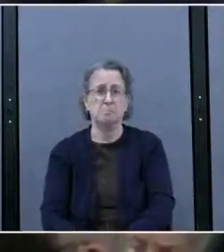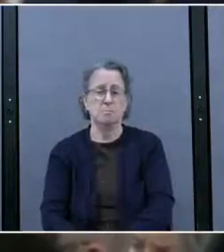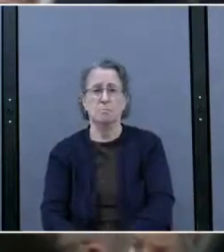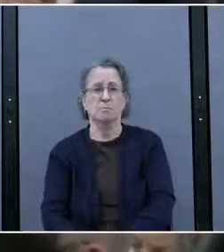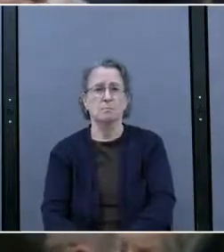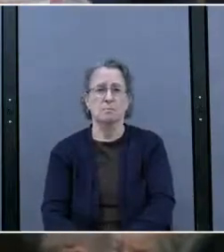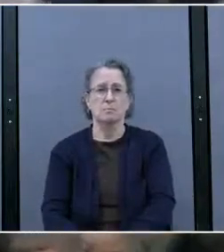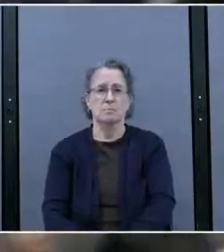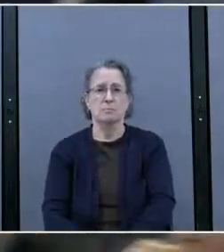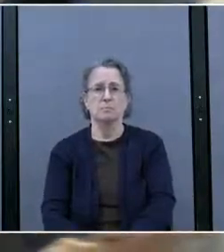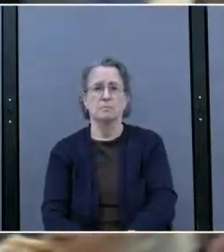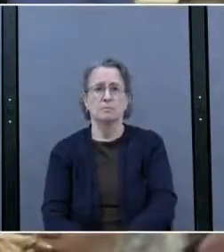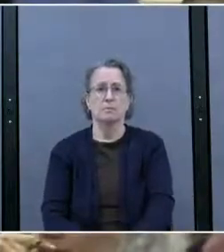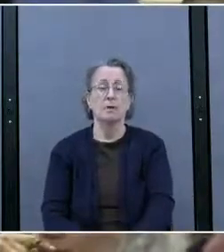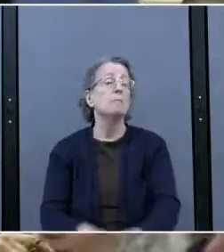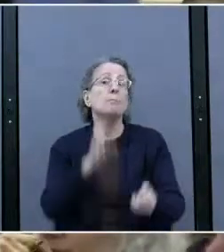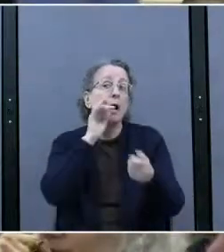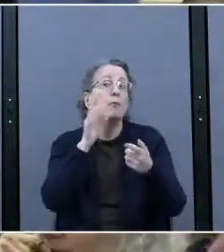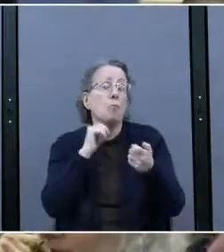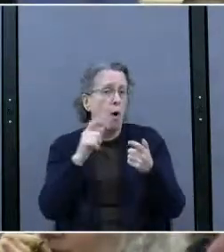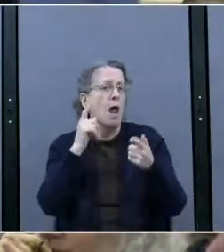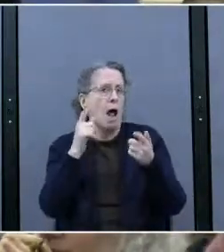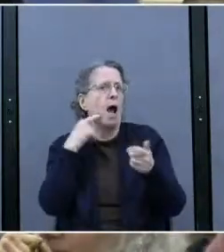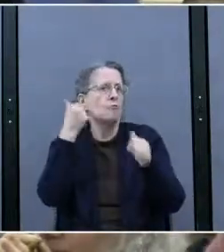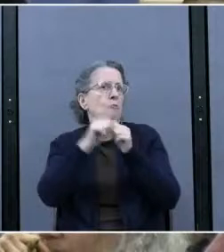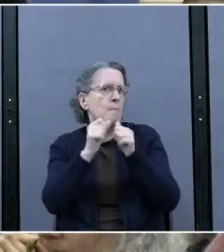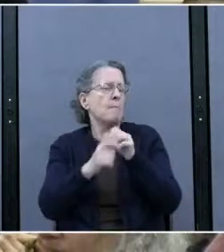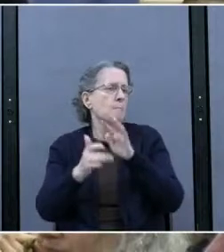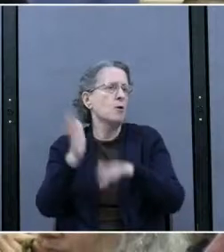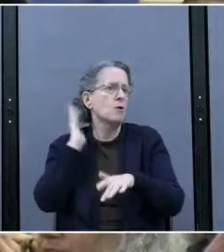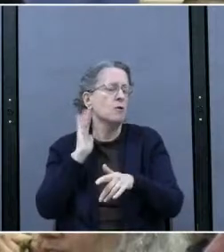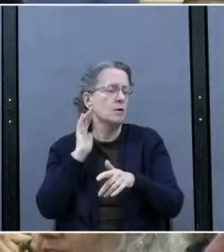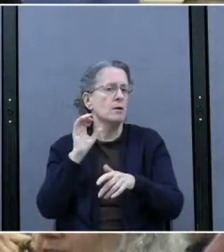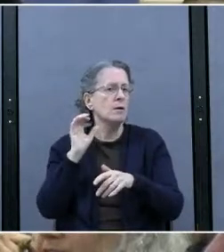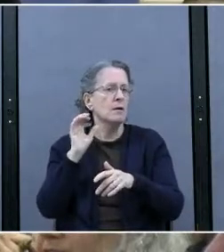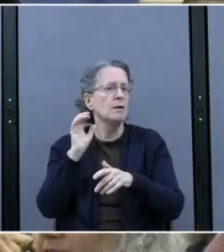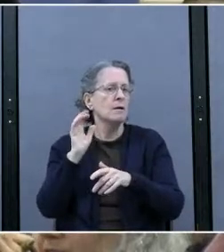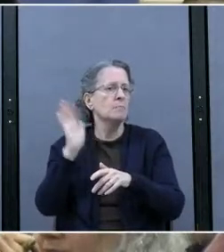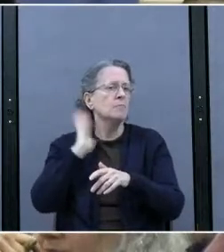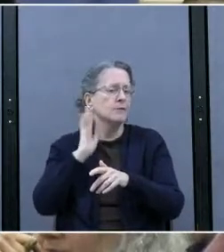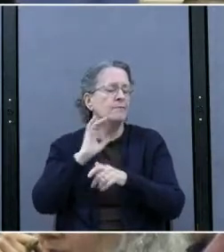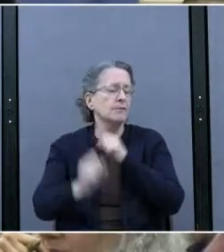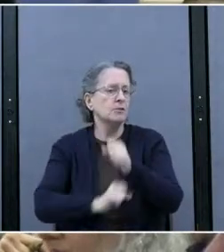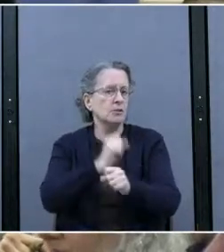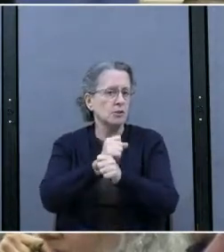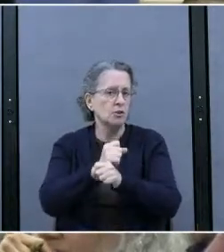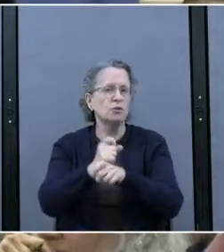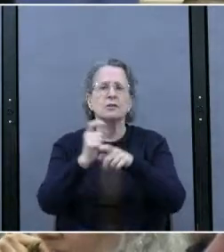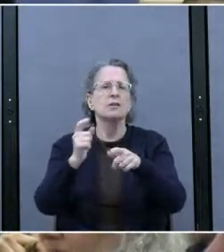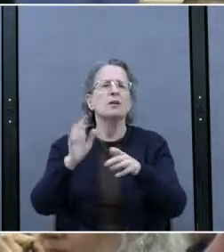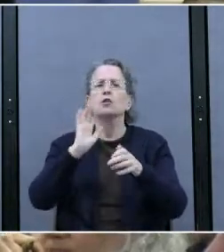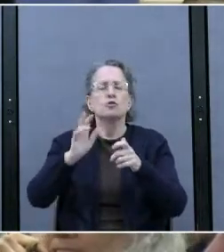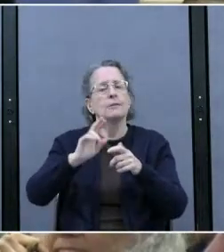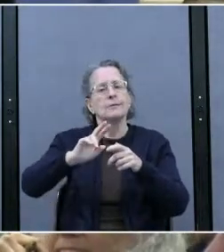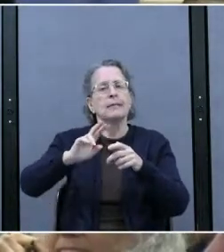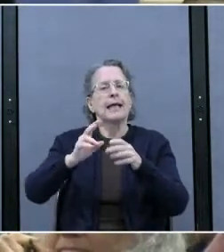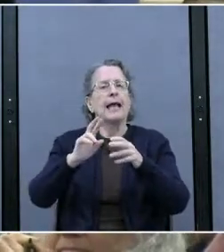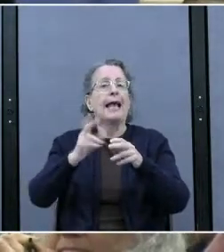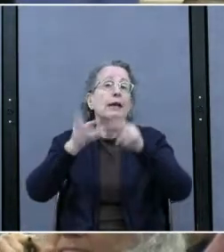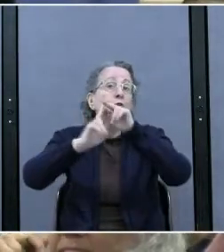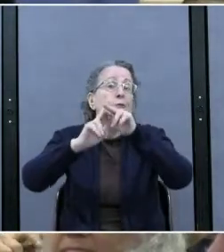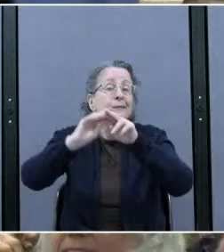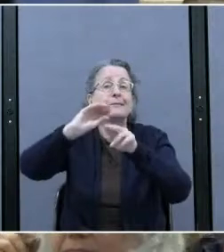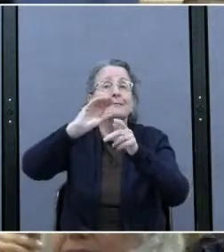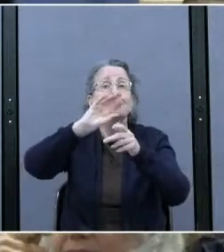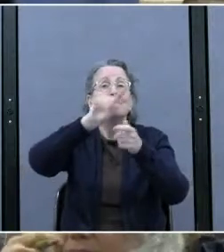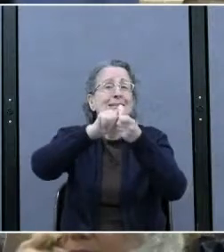can say that in previous years, there were proposals made to increase everything by such and such a percentage or so forth. David, do you want to speak